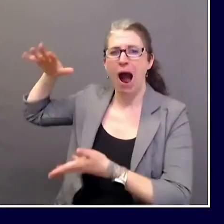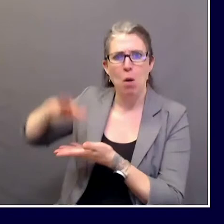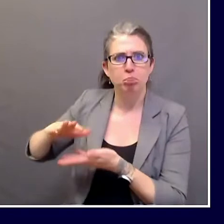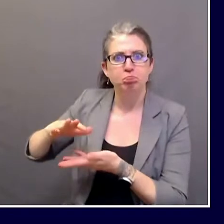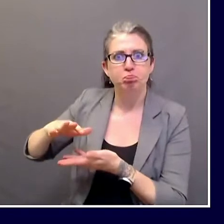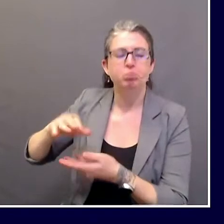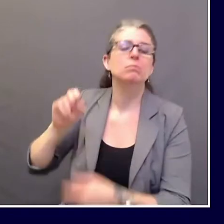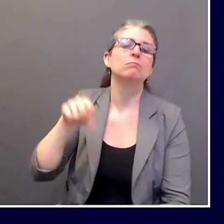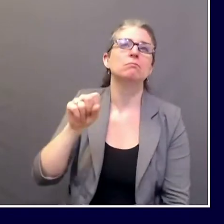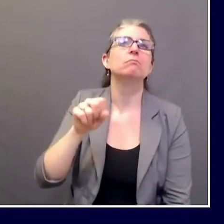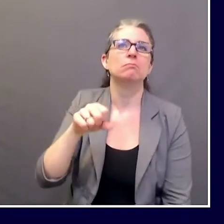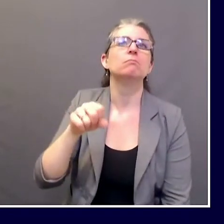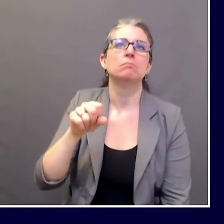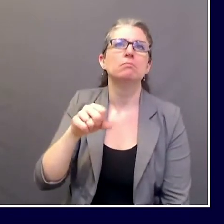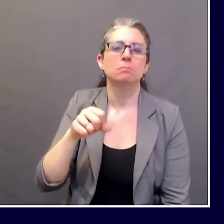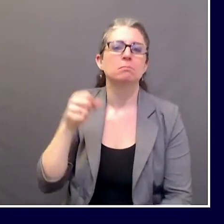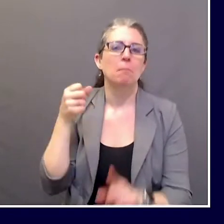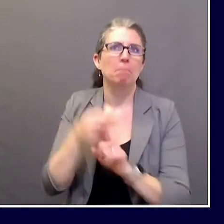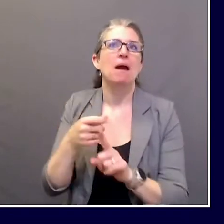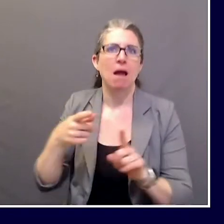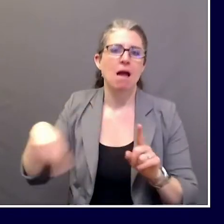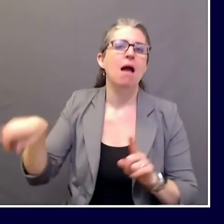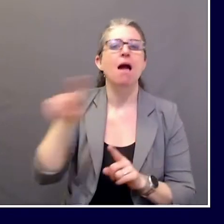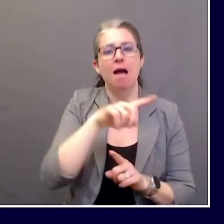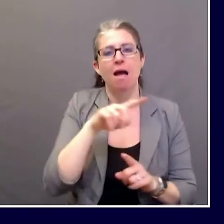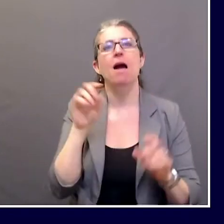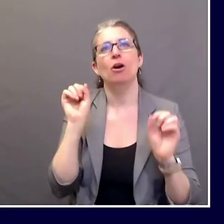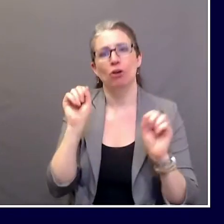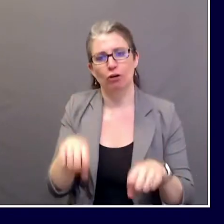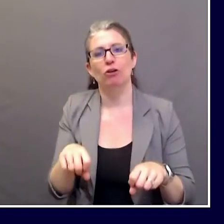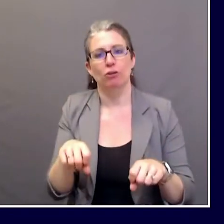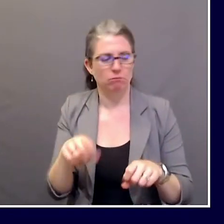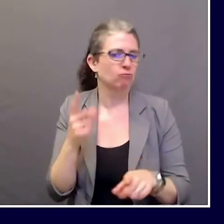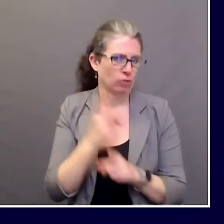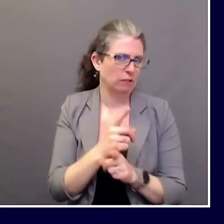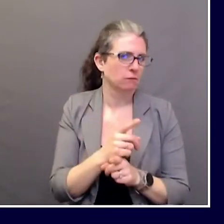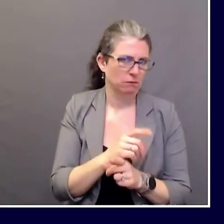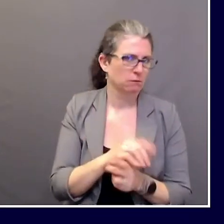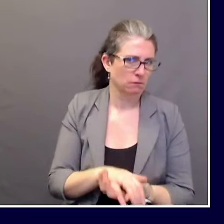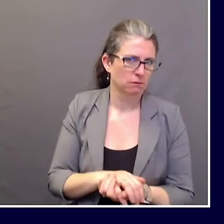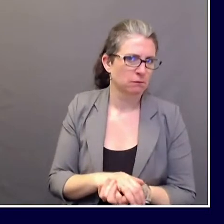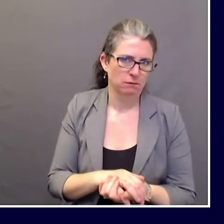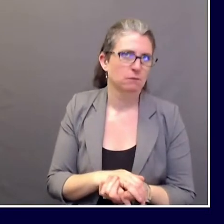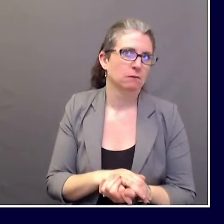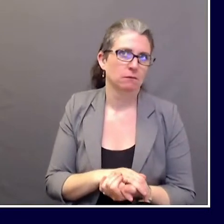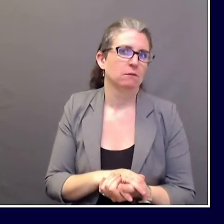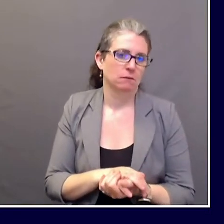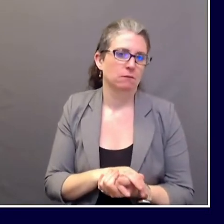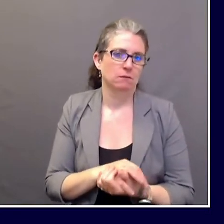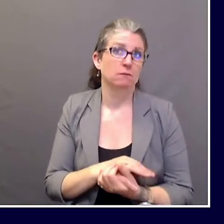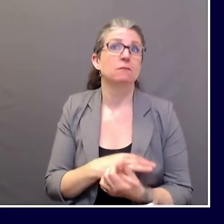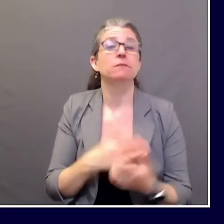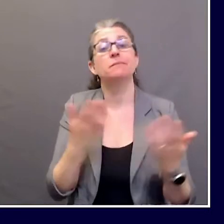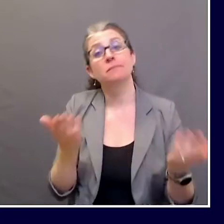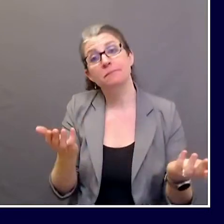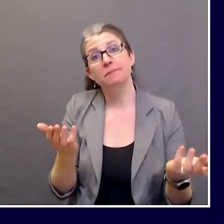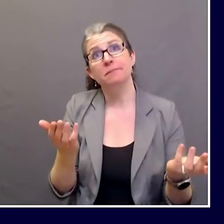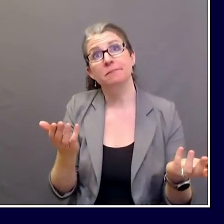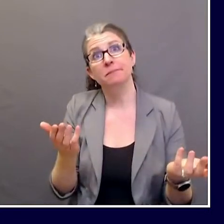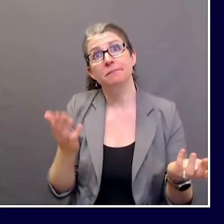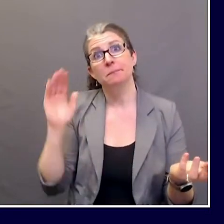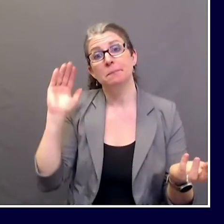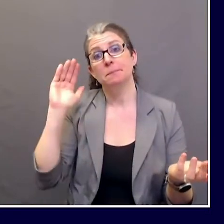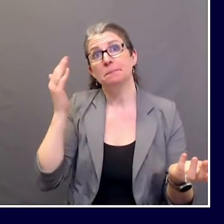that are going to be coming to Maine next week are larger than they were this week. We're going to continue to tap into our retail